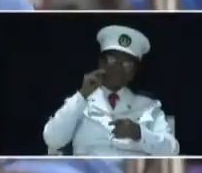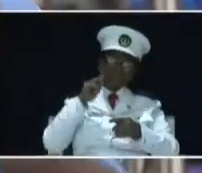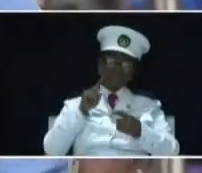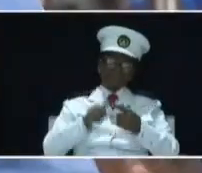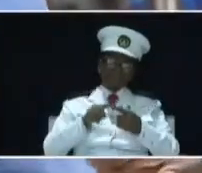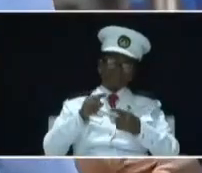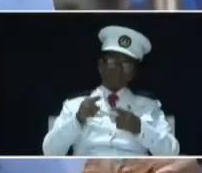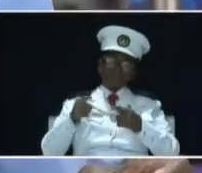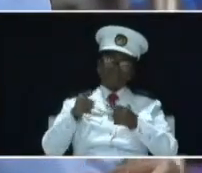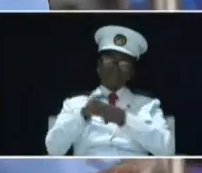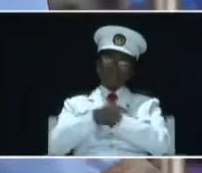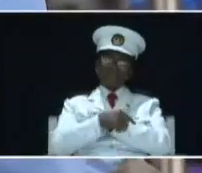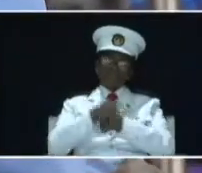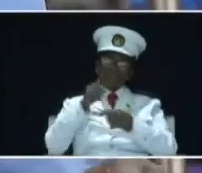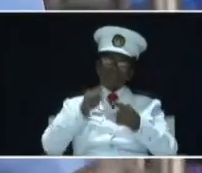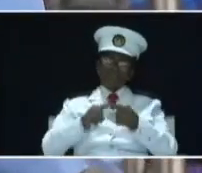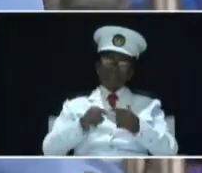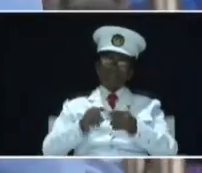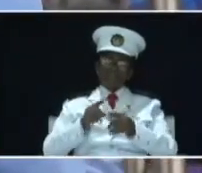to deliver a warning,